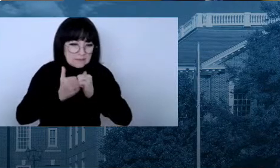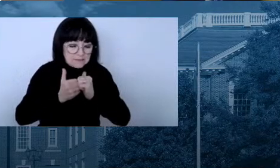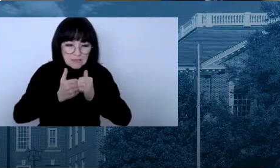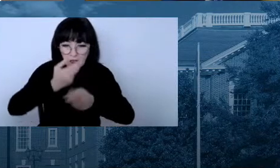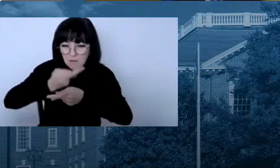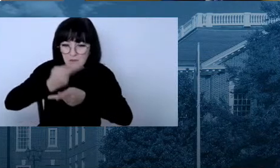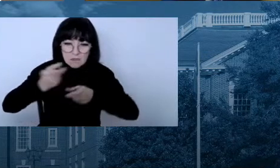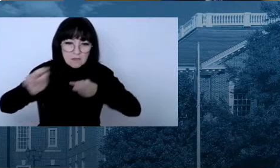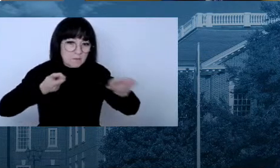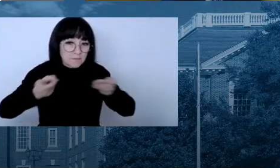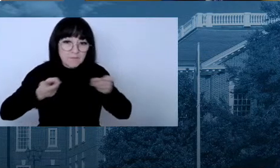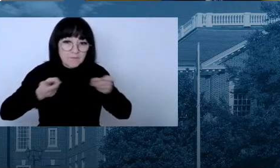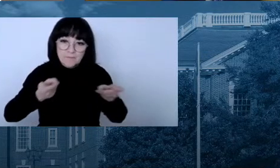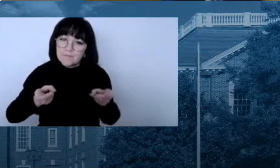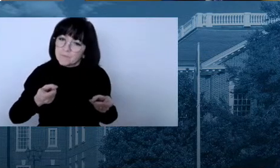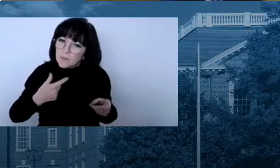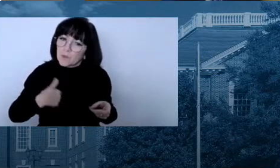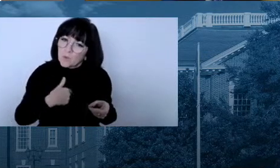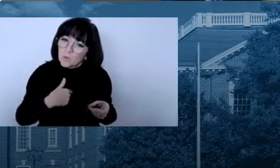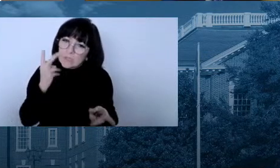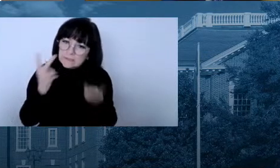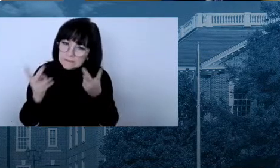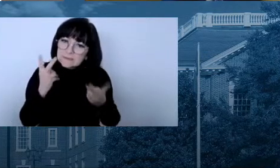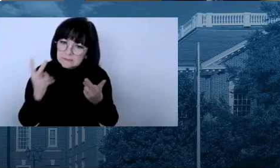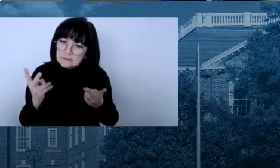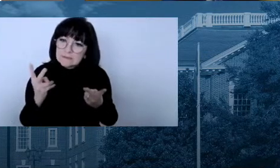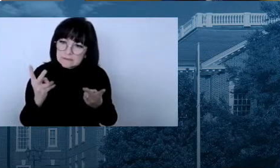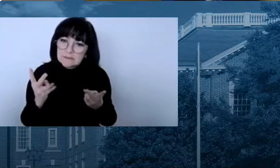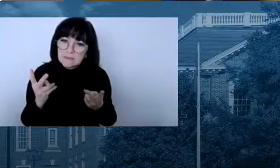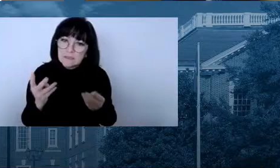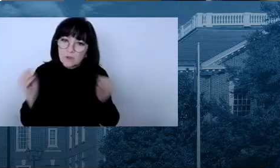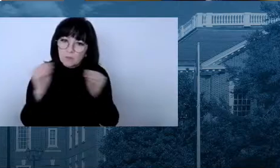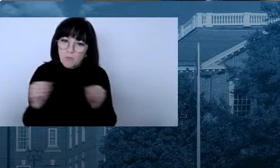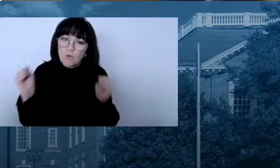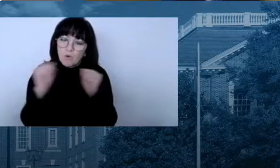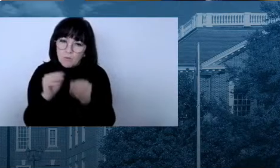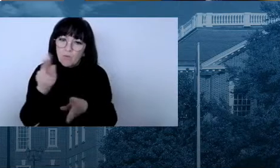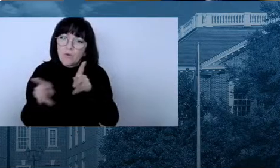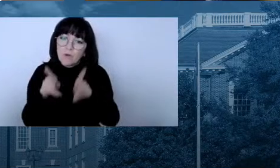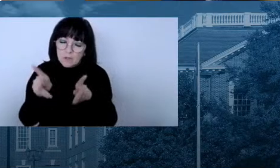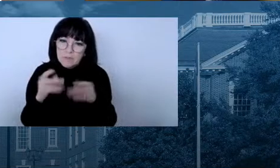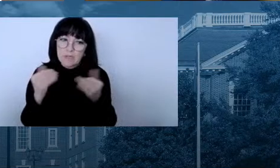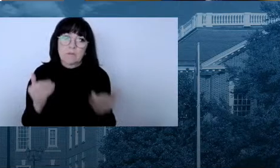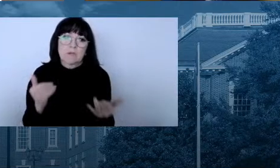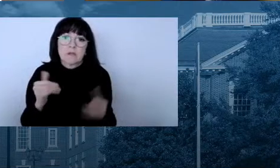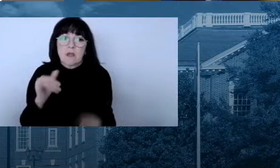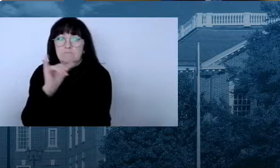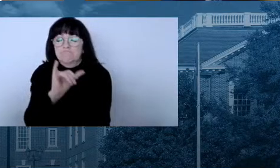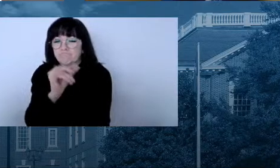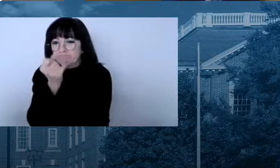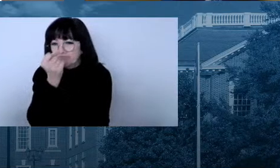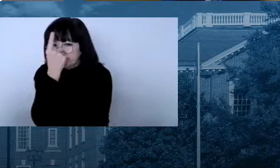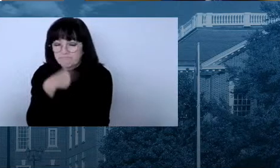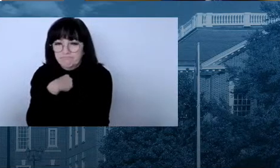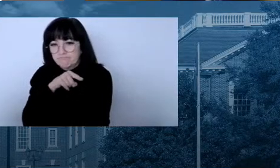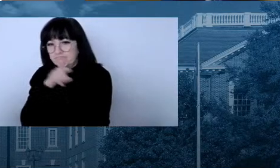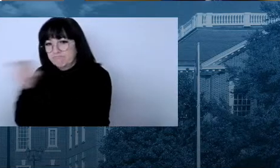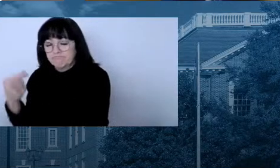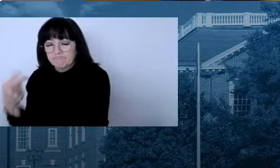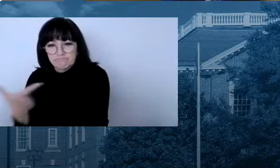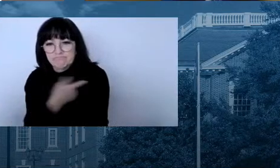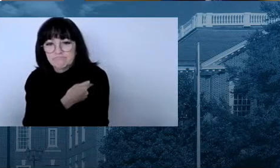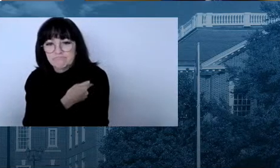rates tick up a little, not where we want them to be, but they continue to rise and increase. And hopefully this